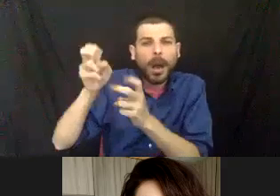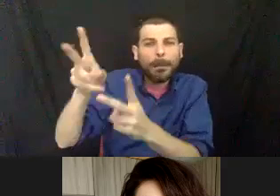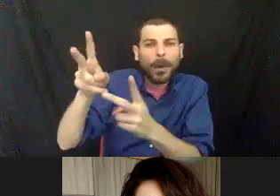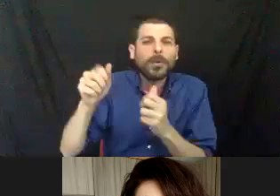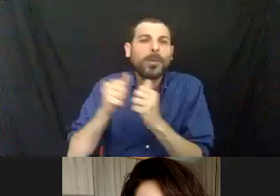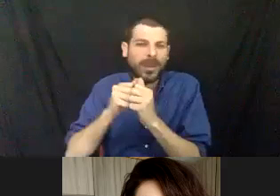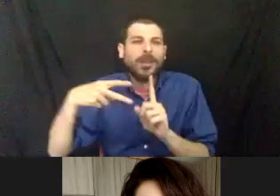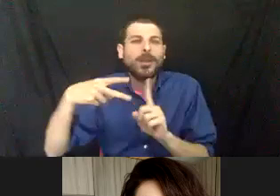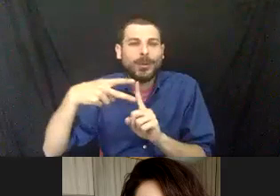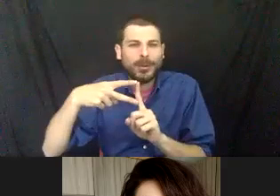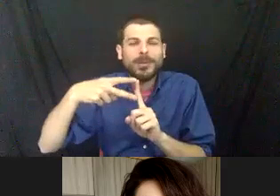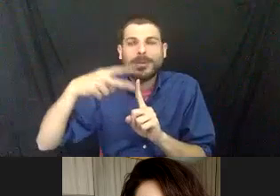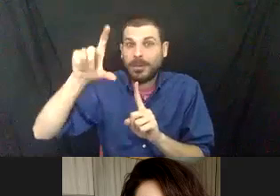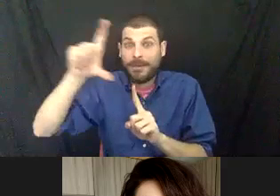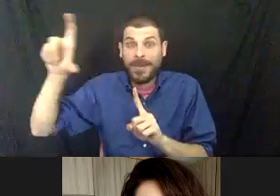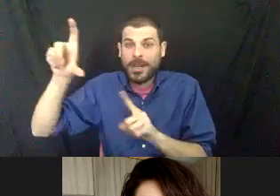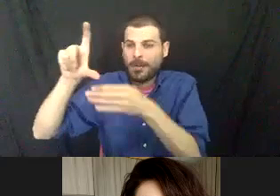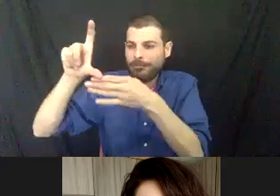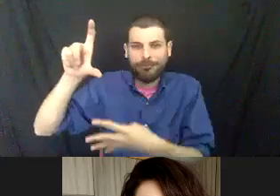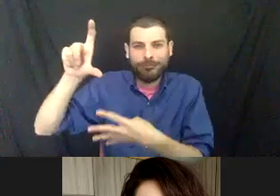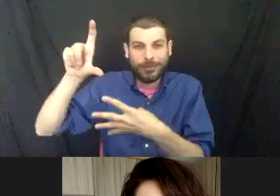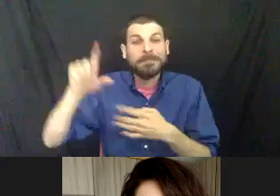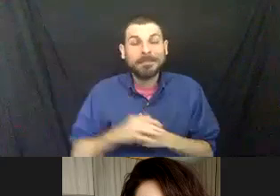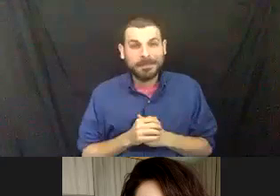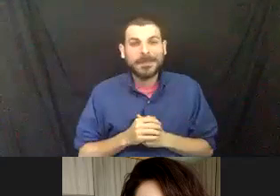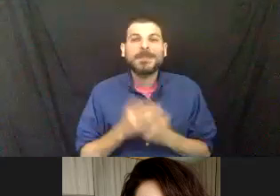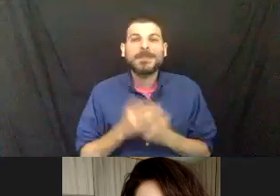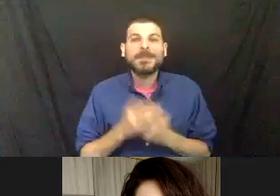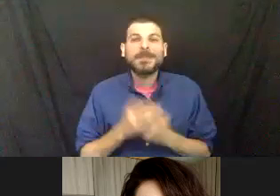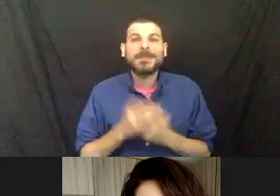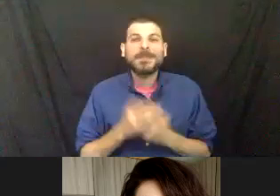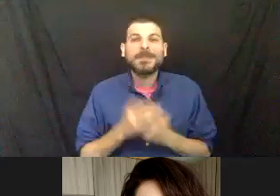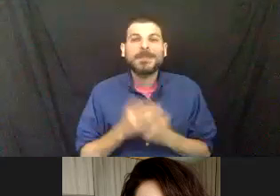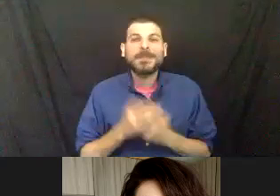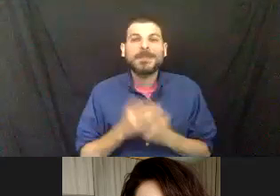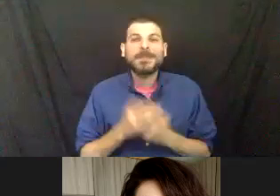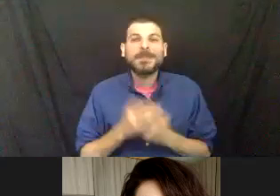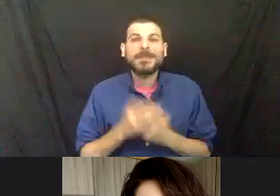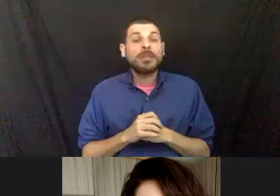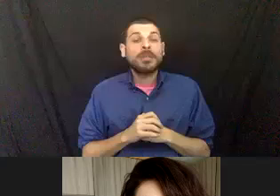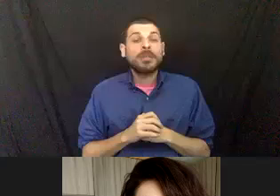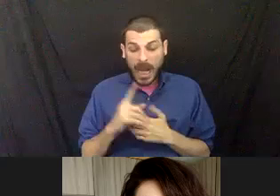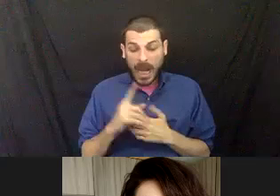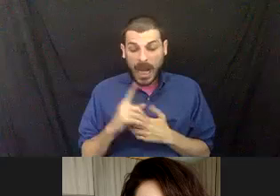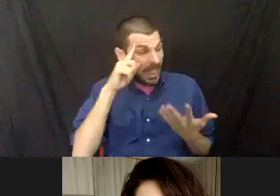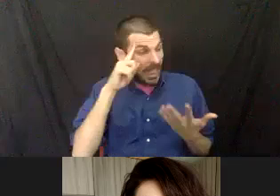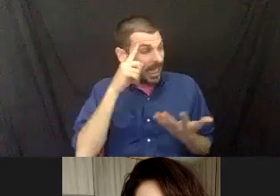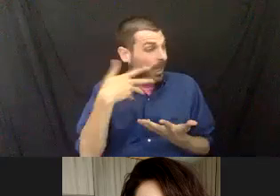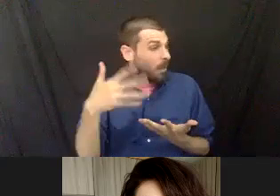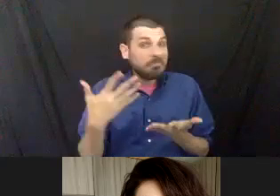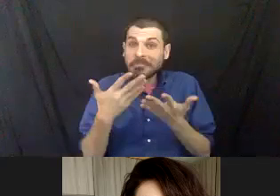it's accompanied with the chat. So thank you all so much. I think that's it.